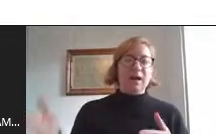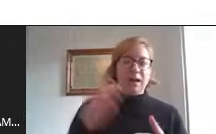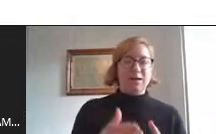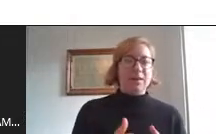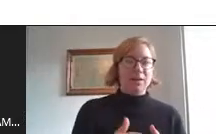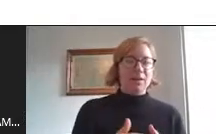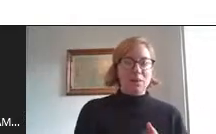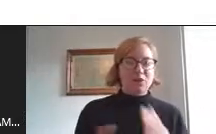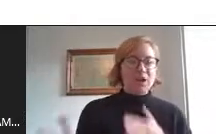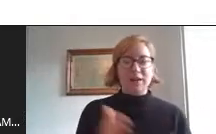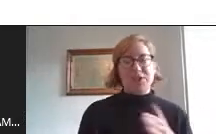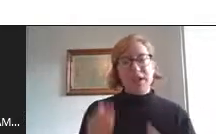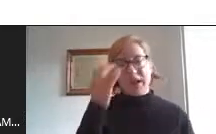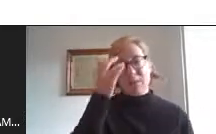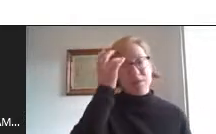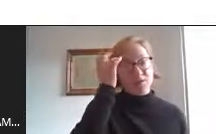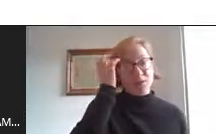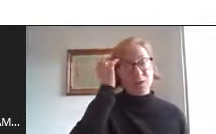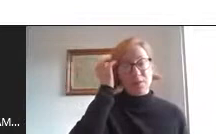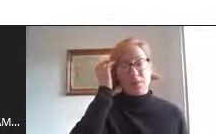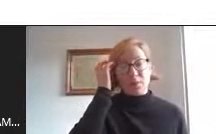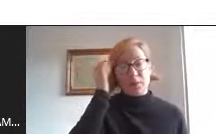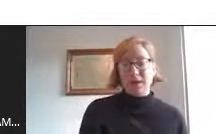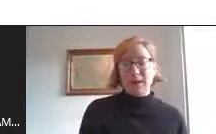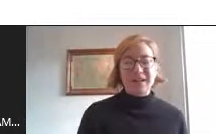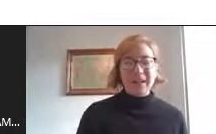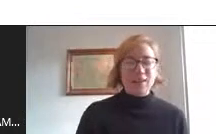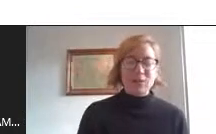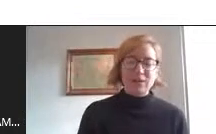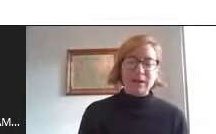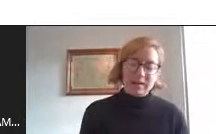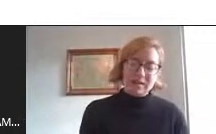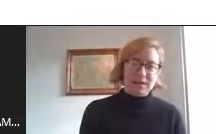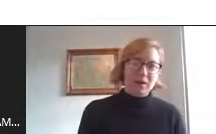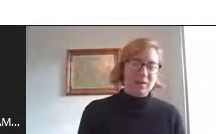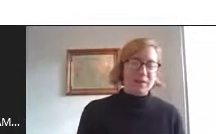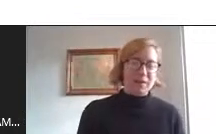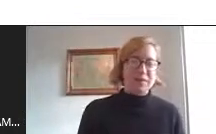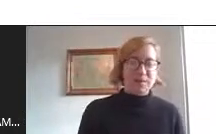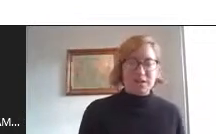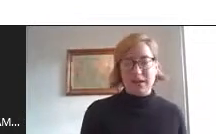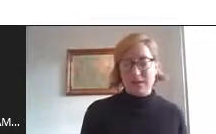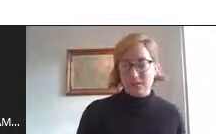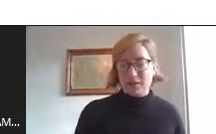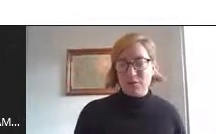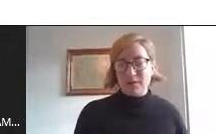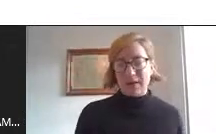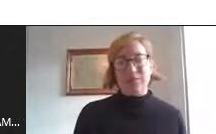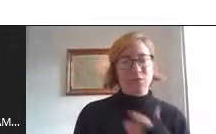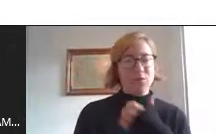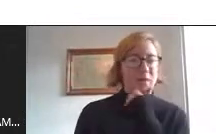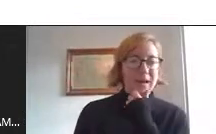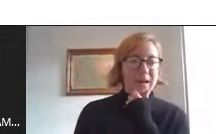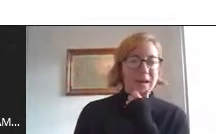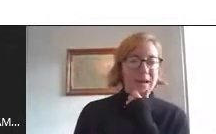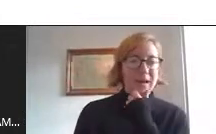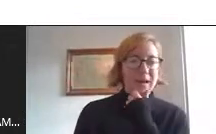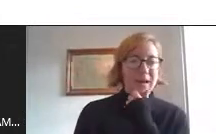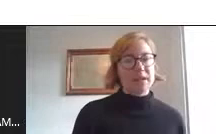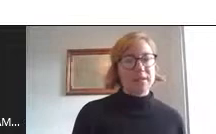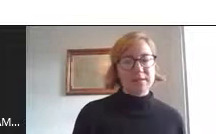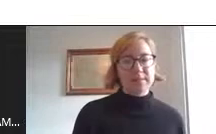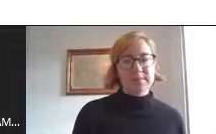in, you know, the more challenging elements as you go through. And again, that really needs to be guided by a speech and language therapist and or